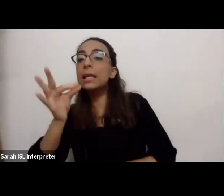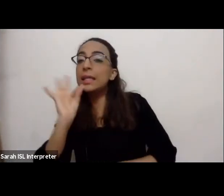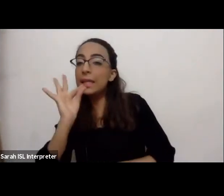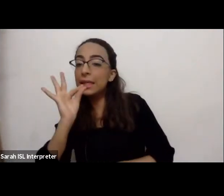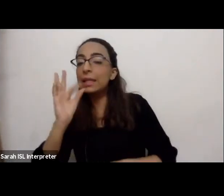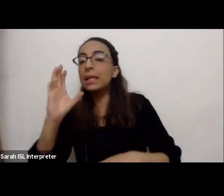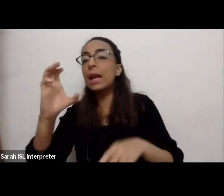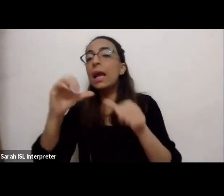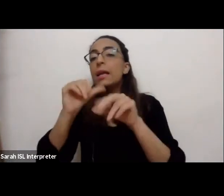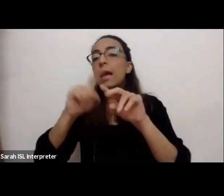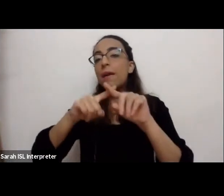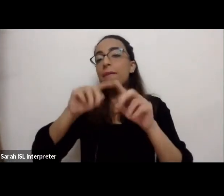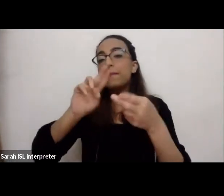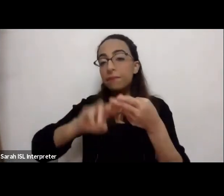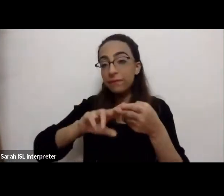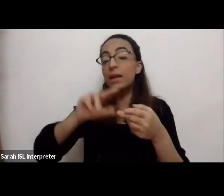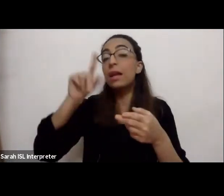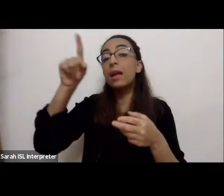Raipur, Chhattisgarh.